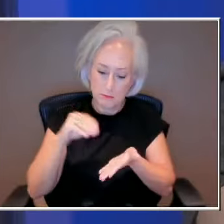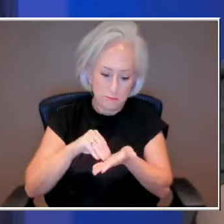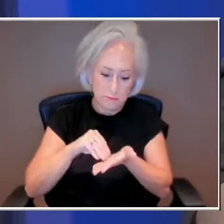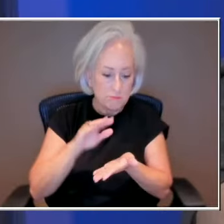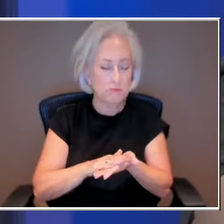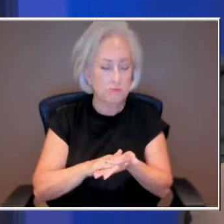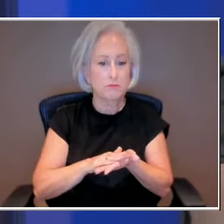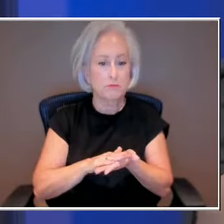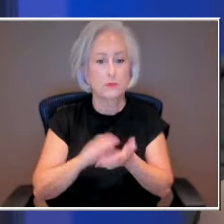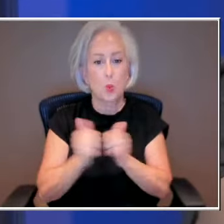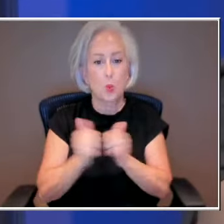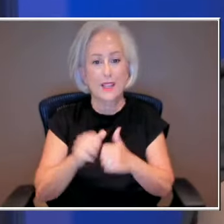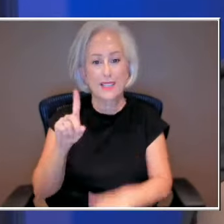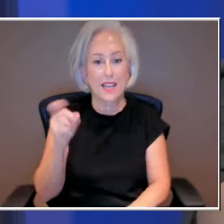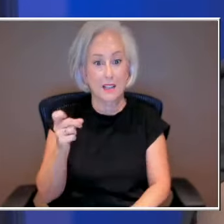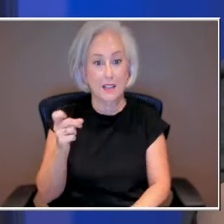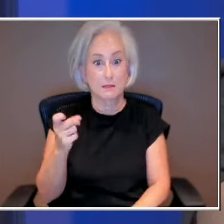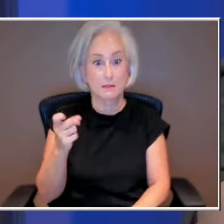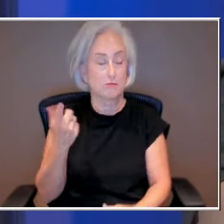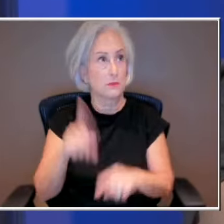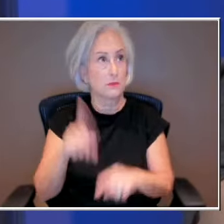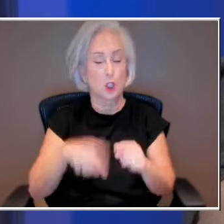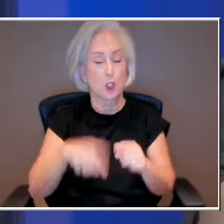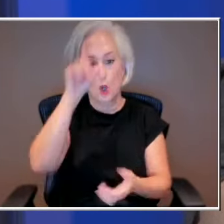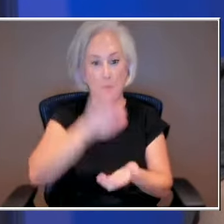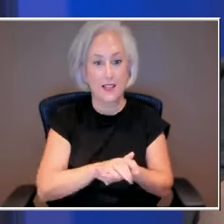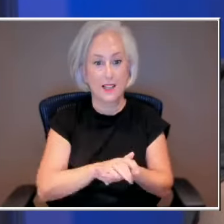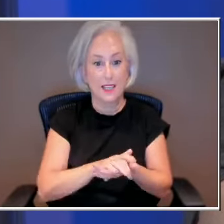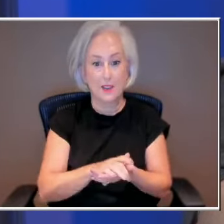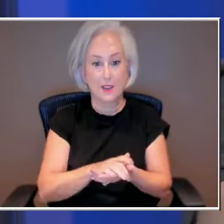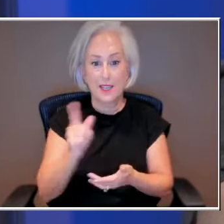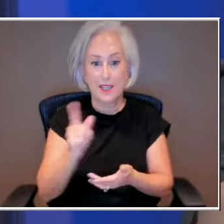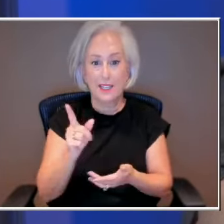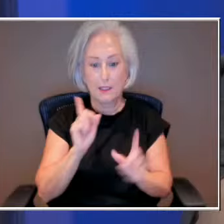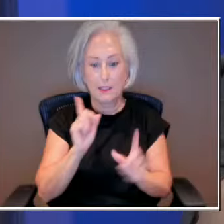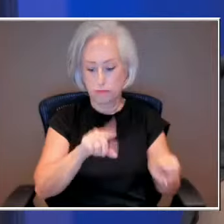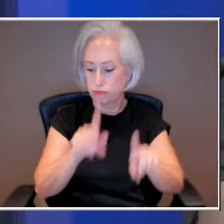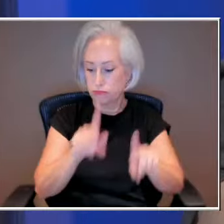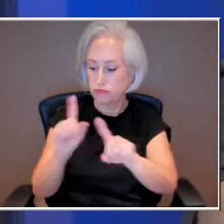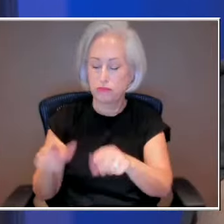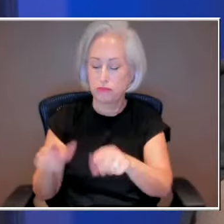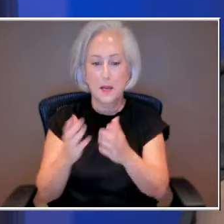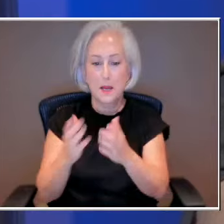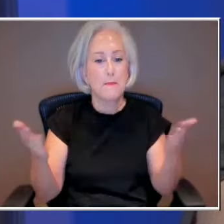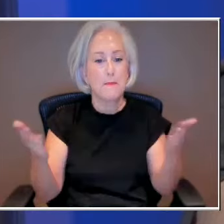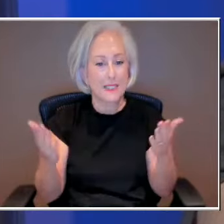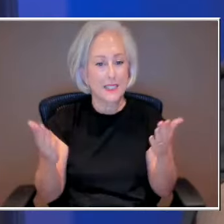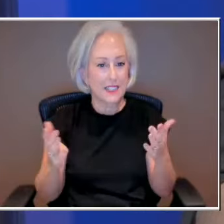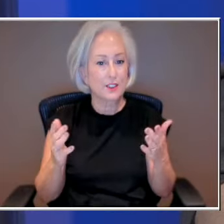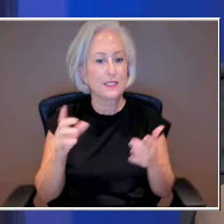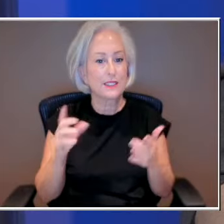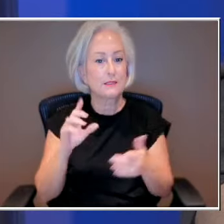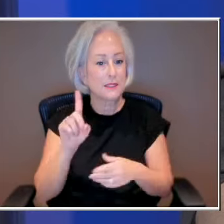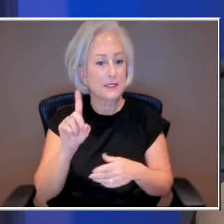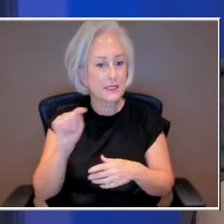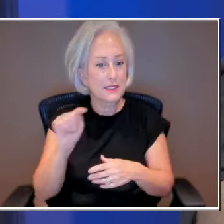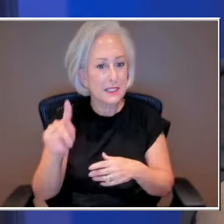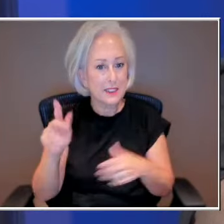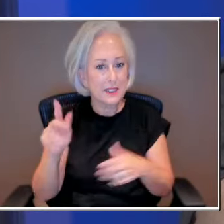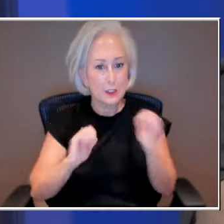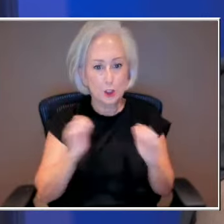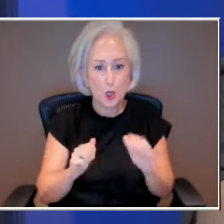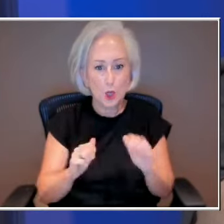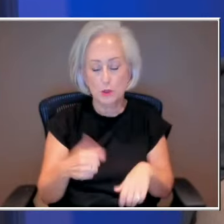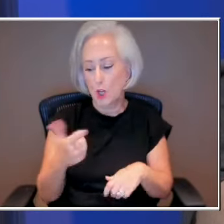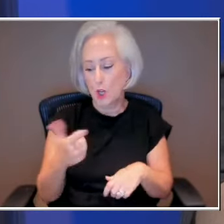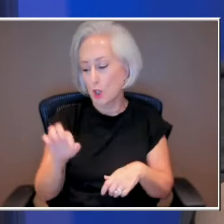nobody. And then he wound up on many TV shows, Katie Couric, The Doctors, Good Morning America with Robin Roberts, and that